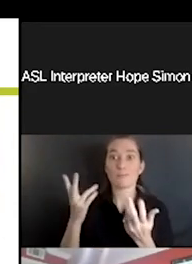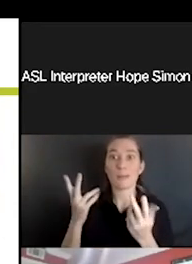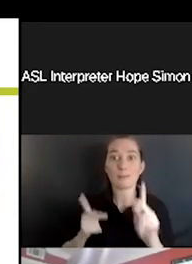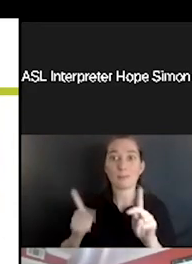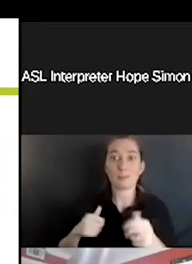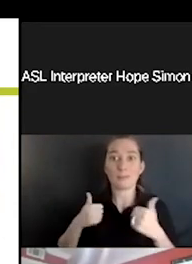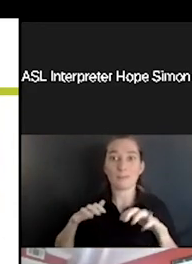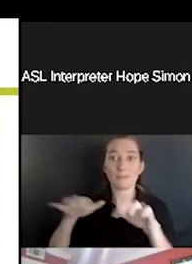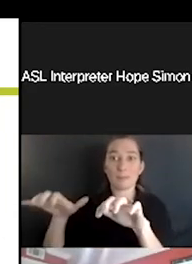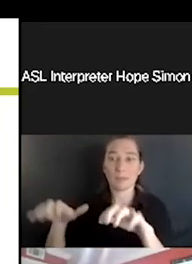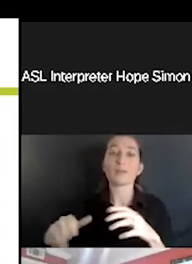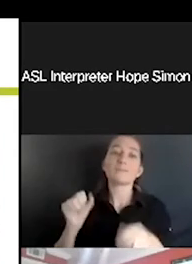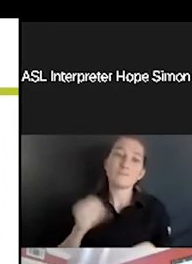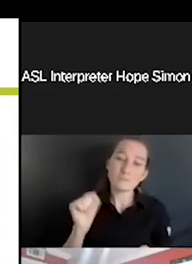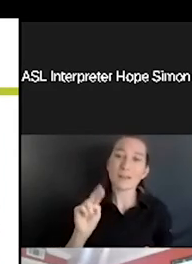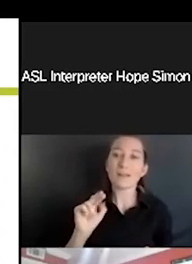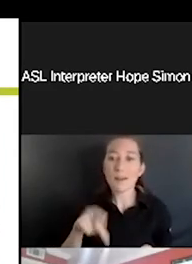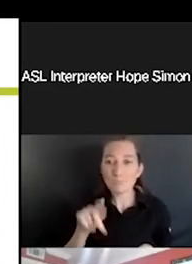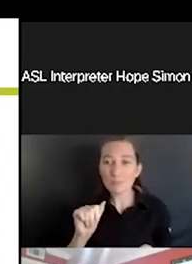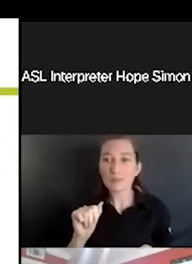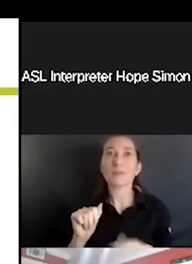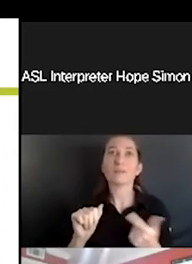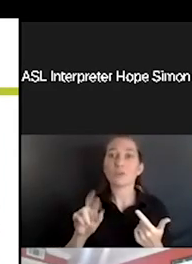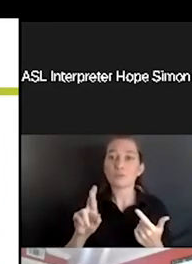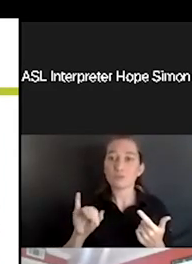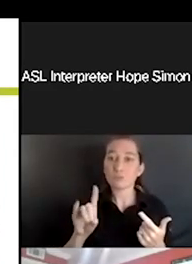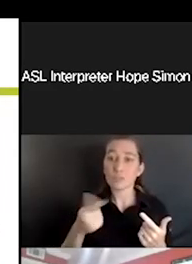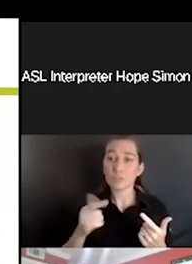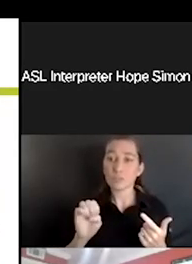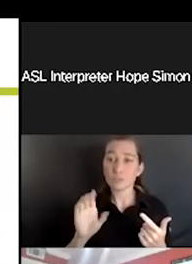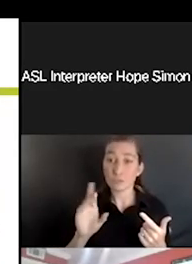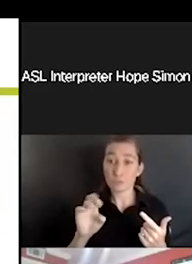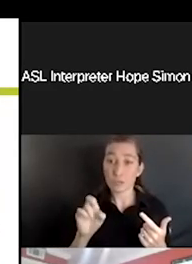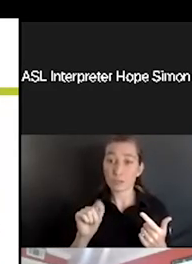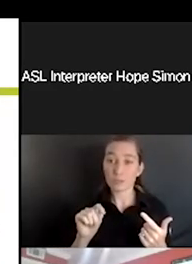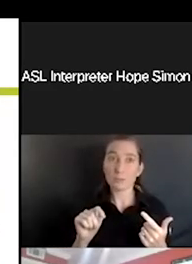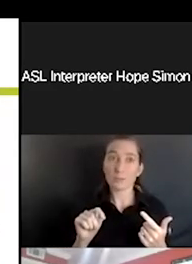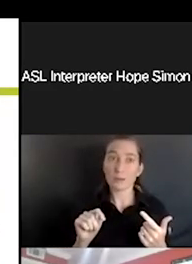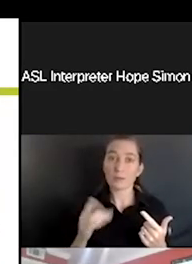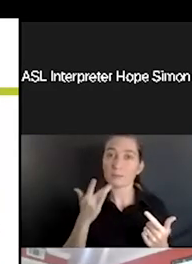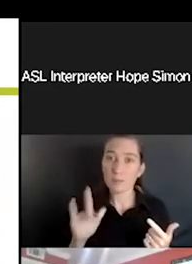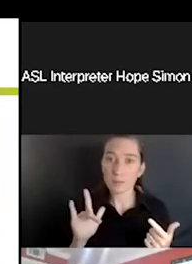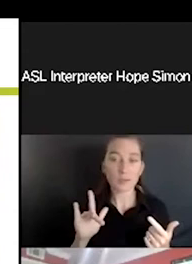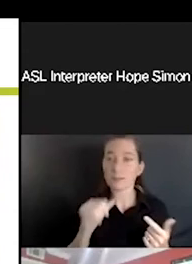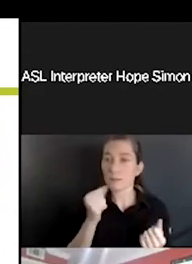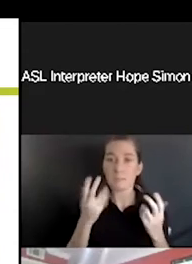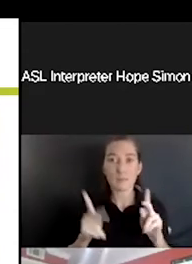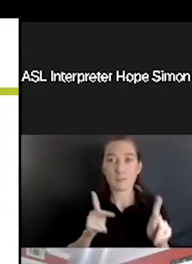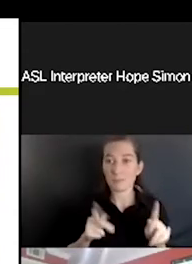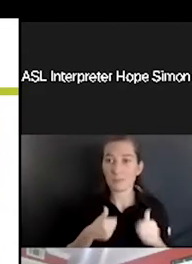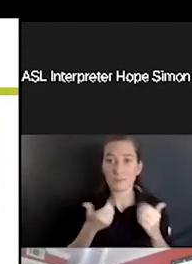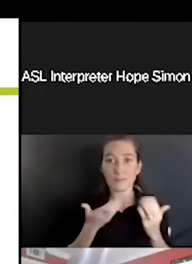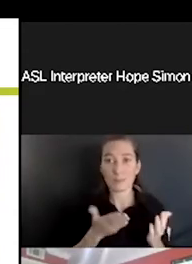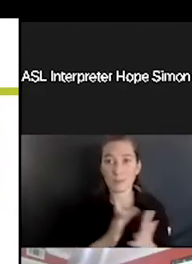but fortunately for us, they did not happen in a very populated area. So we haven't had one of those